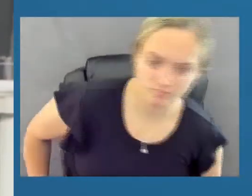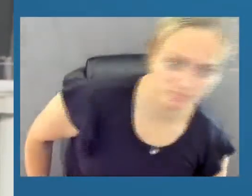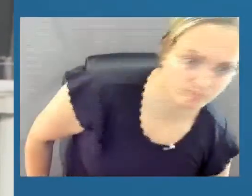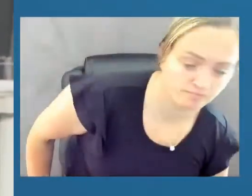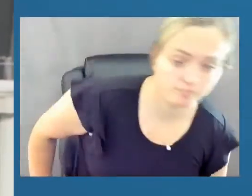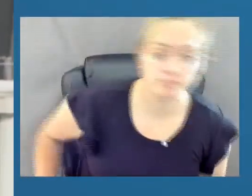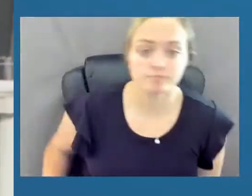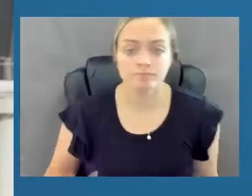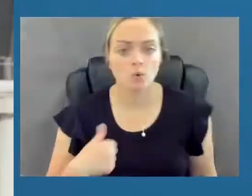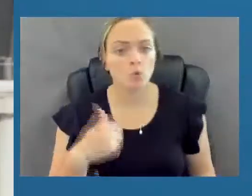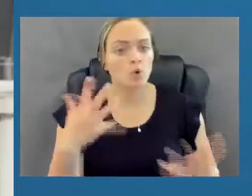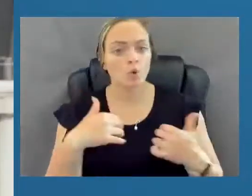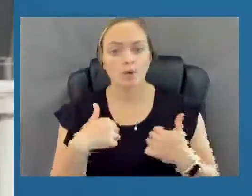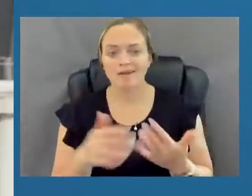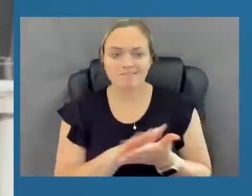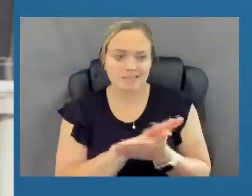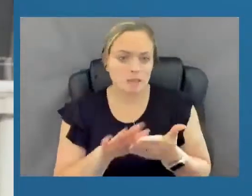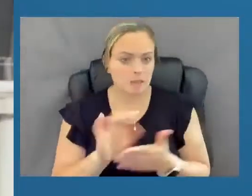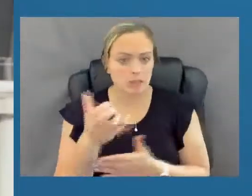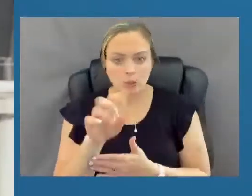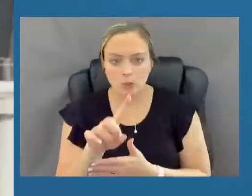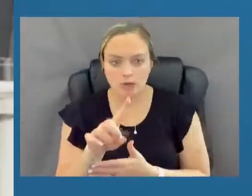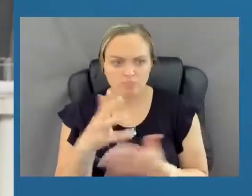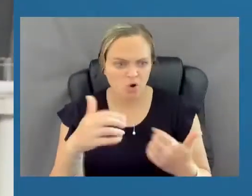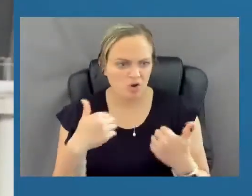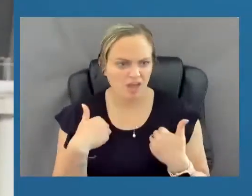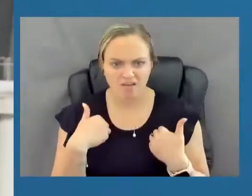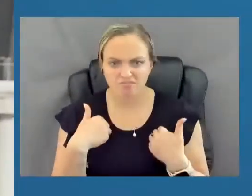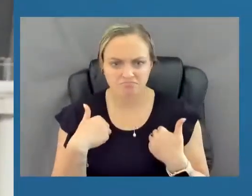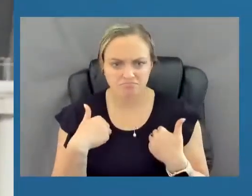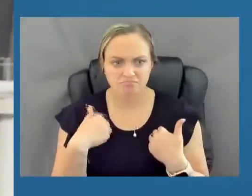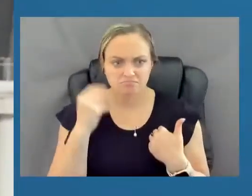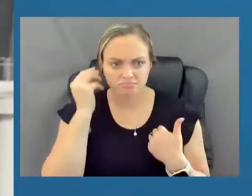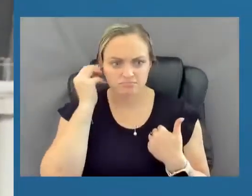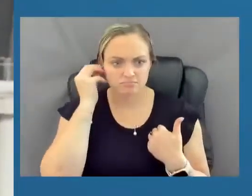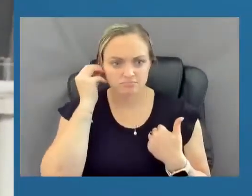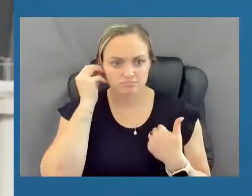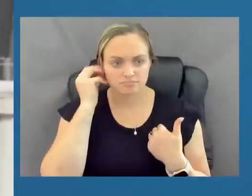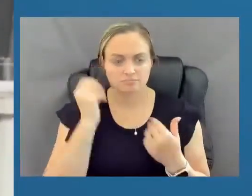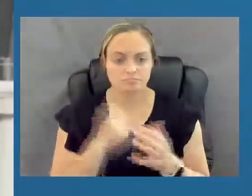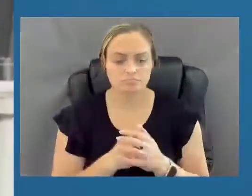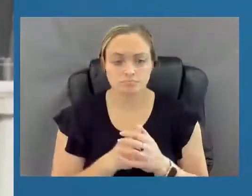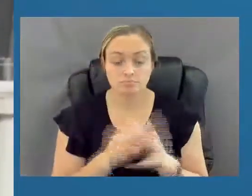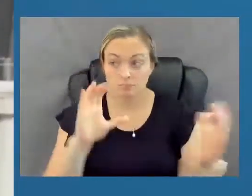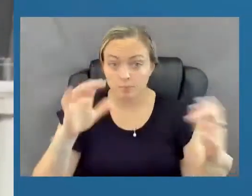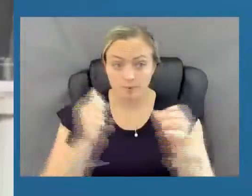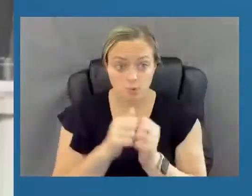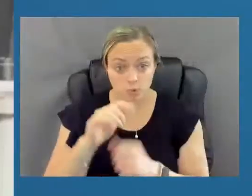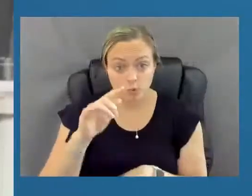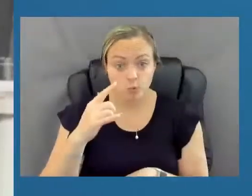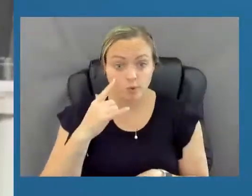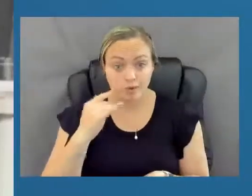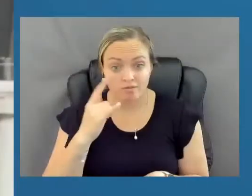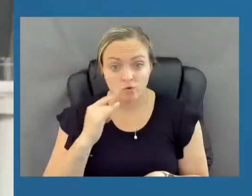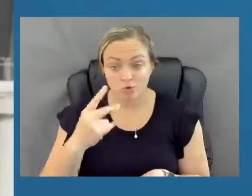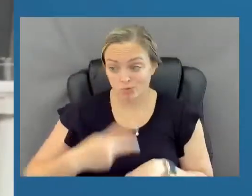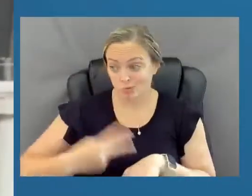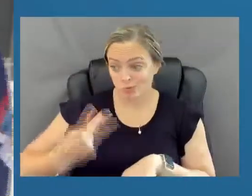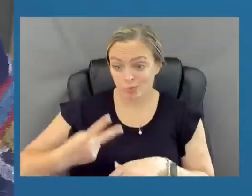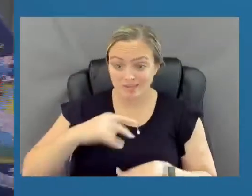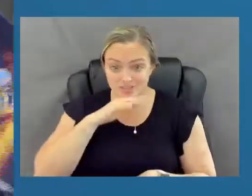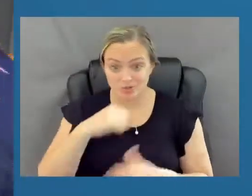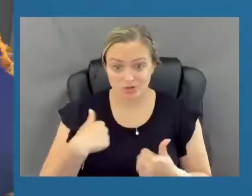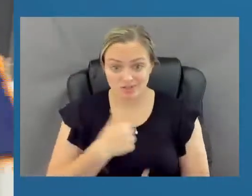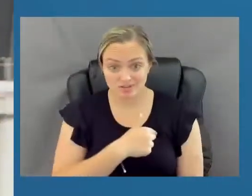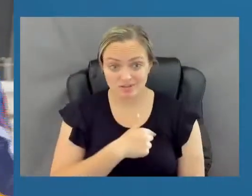We already have the cleanest grid, as the governor has said. Compared to California, they're twice as dirty as ours. And we're